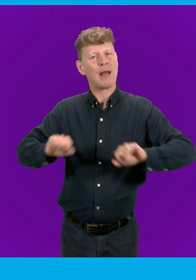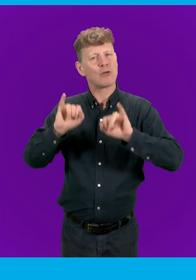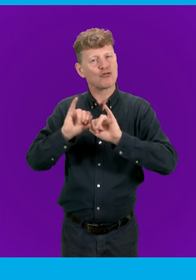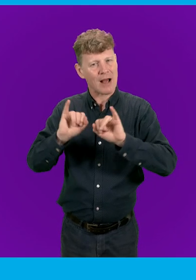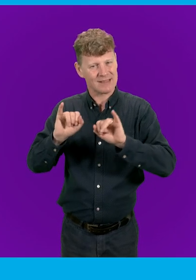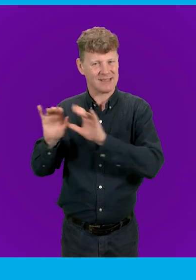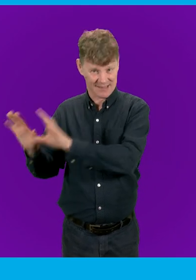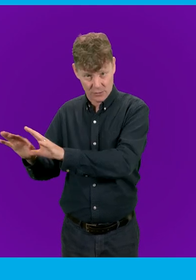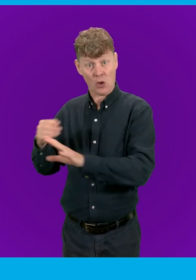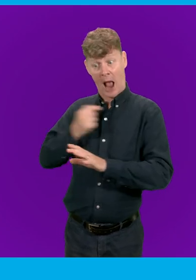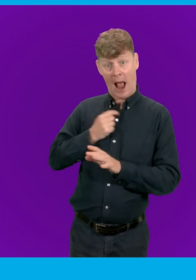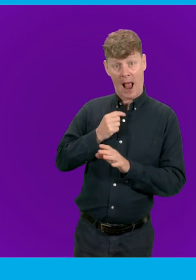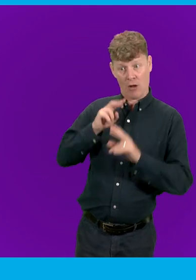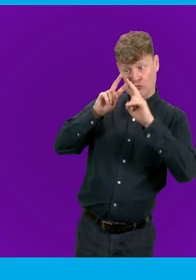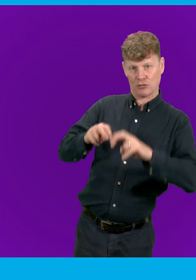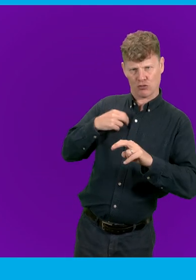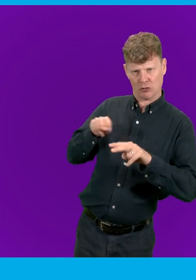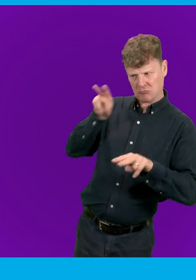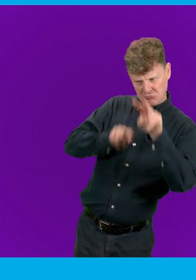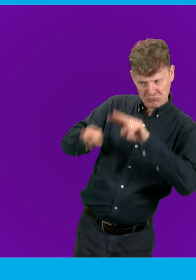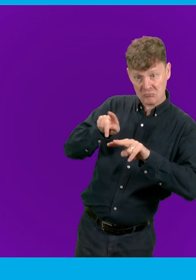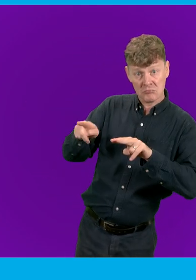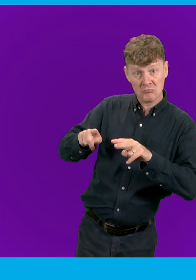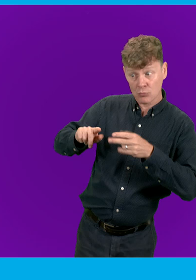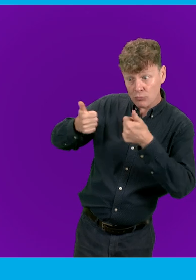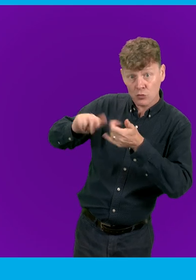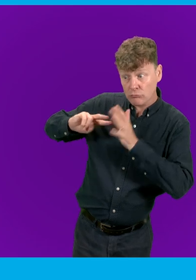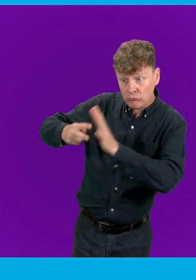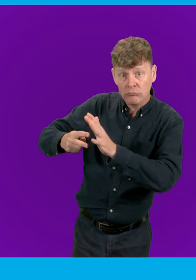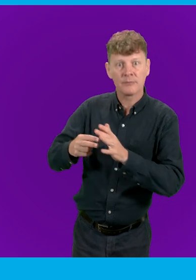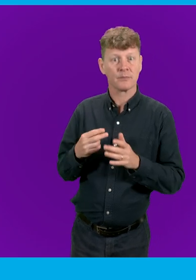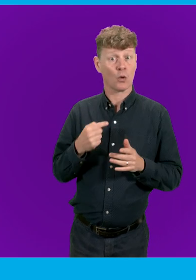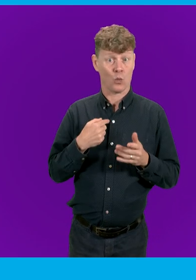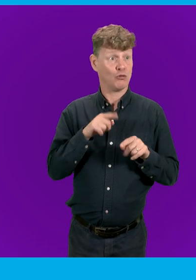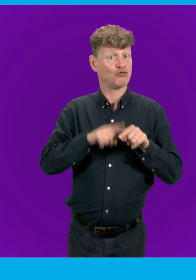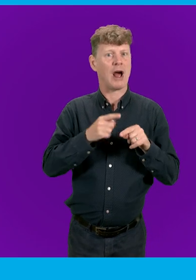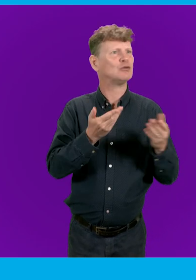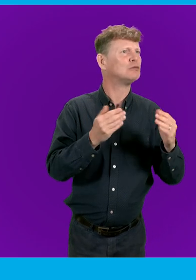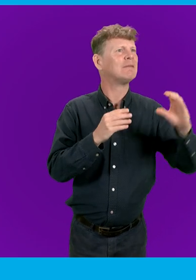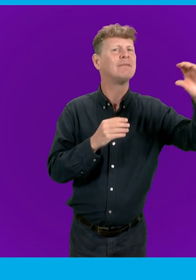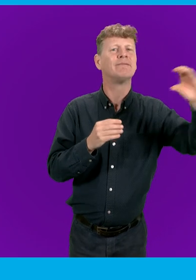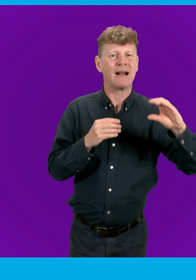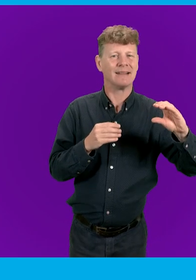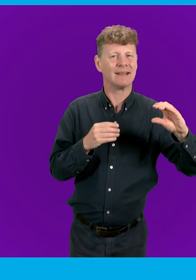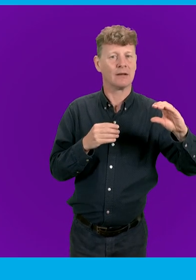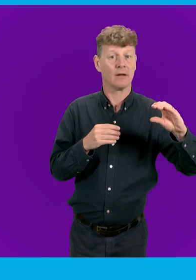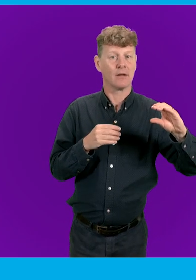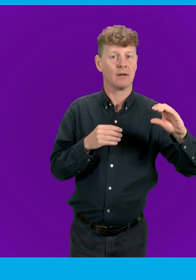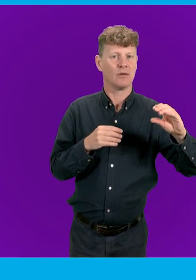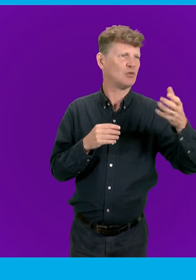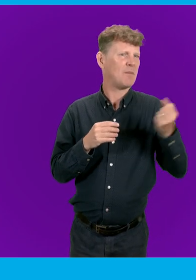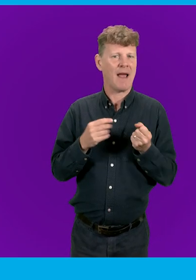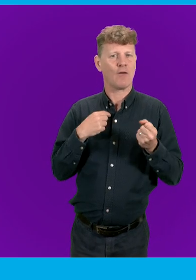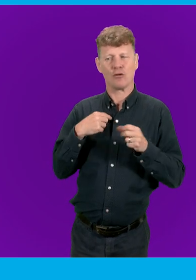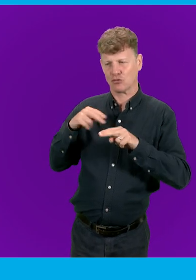how that's going. We tried to get funding to evaluate it in, I think the first time we tried